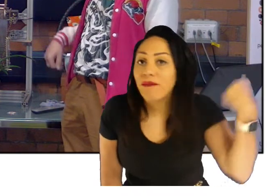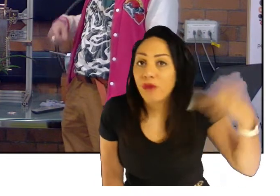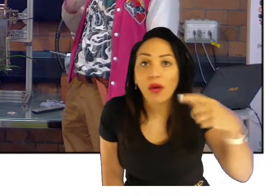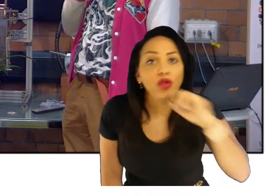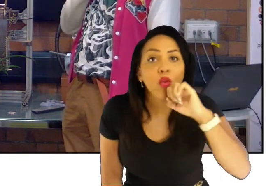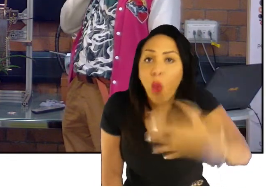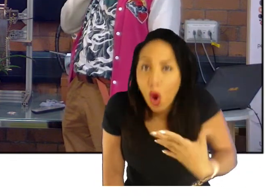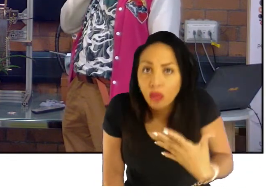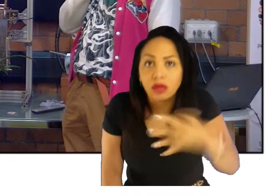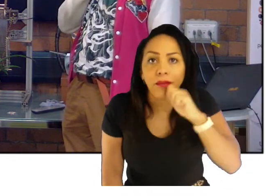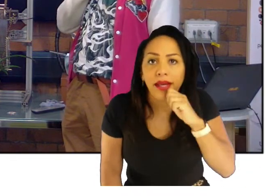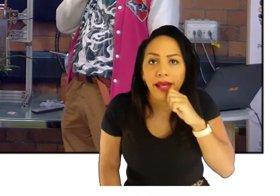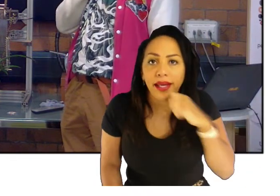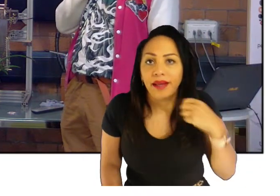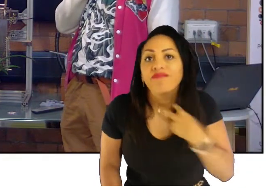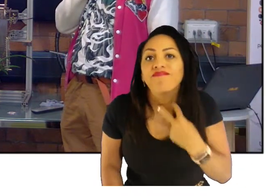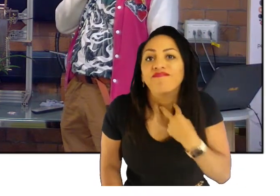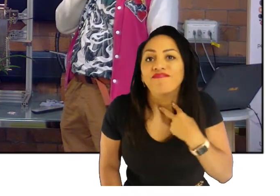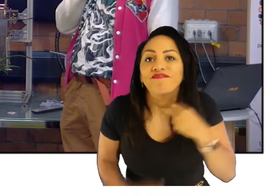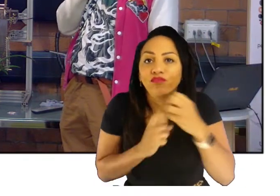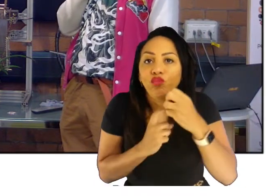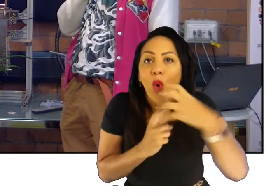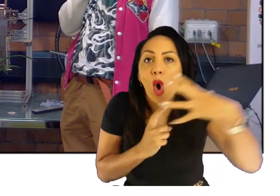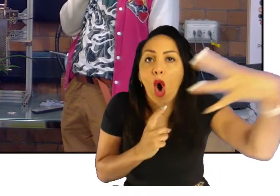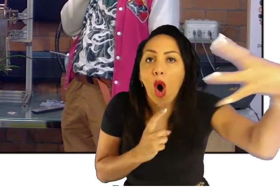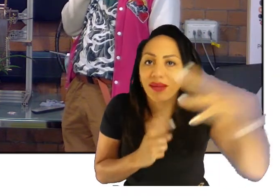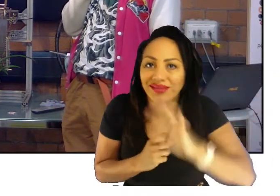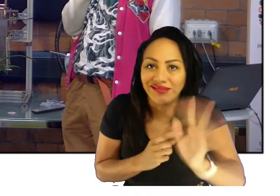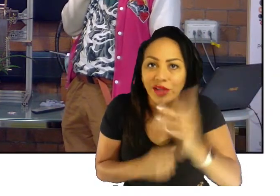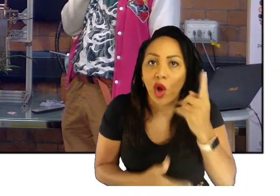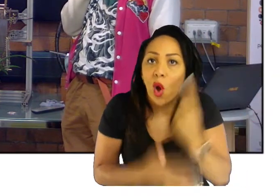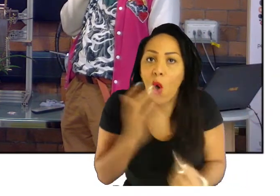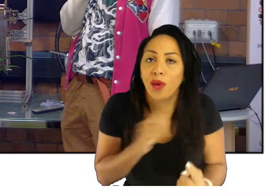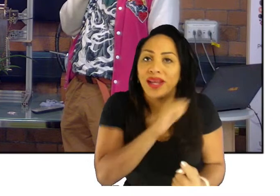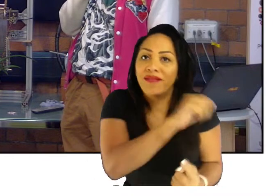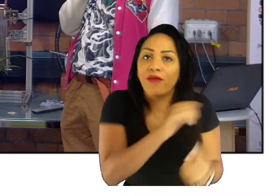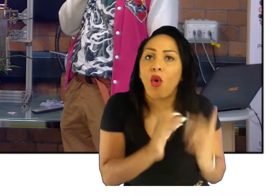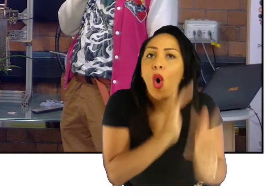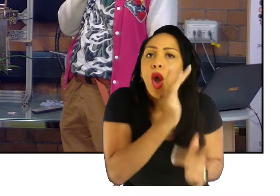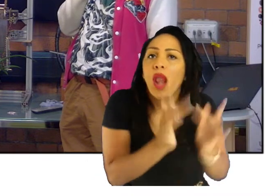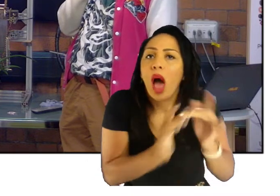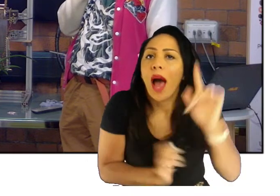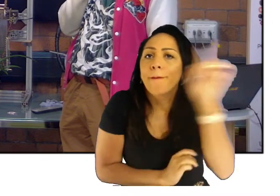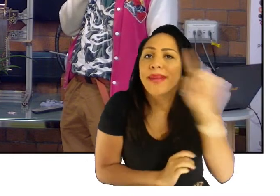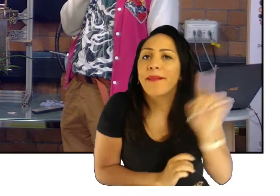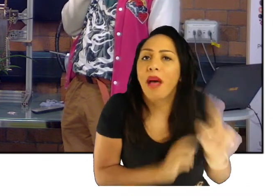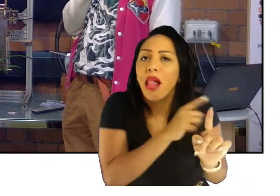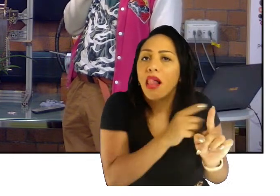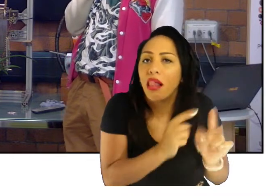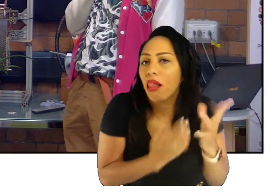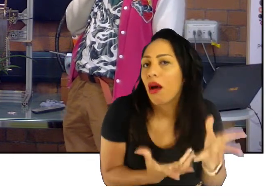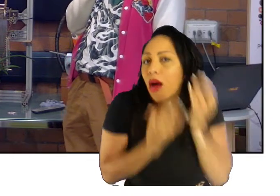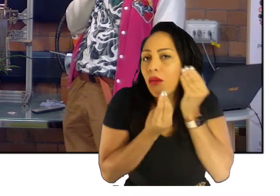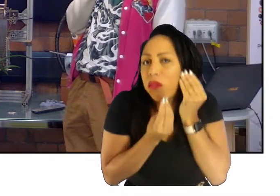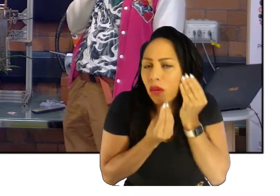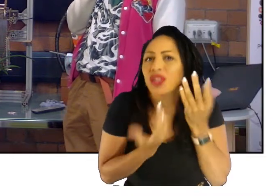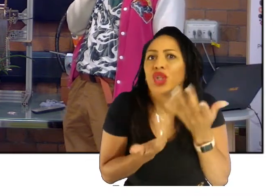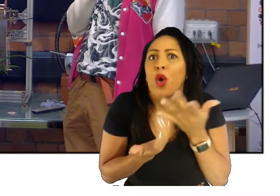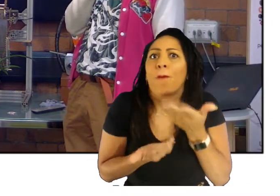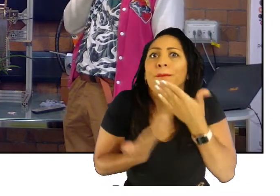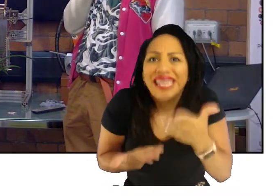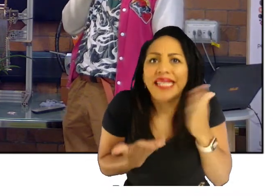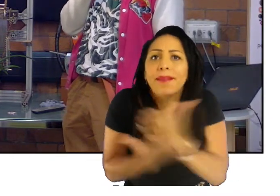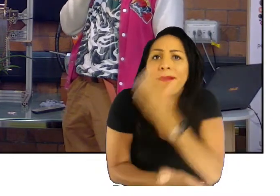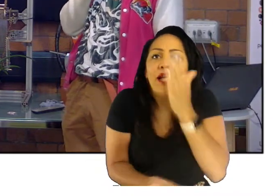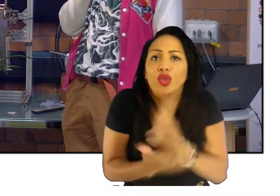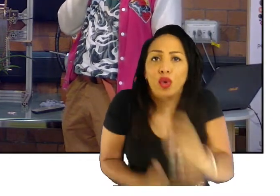but it enables the people online to hear the question that you're saying. So if you can sort of hold that up to your mouth as you speak, but it does feel a bit strange, but it